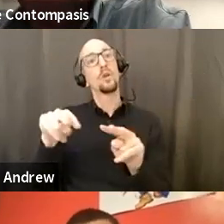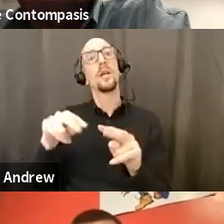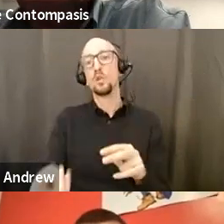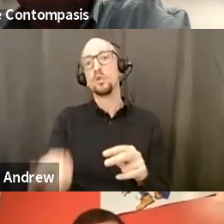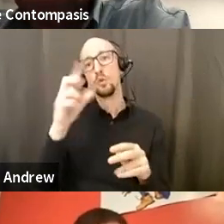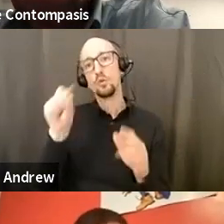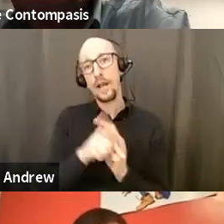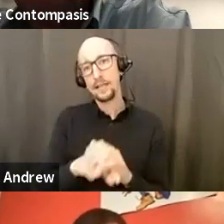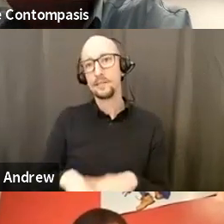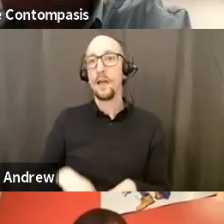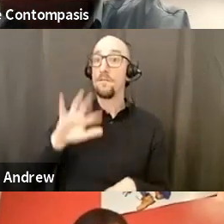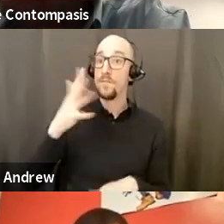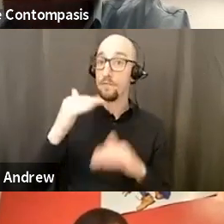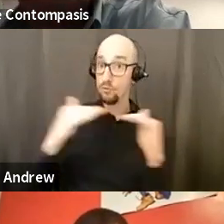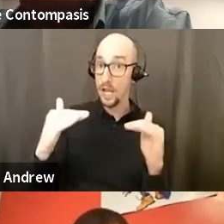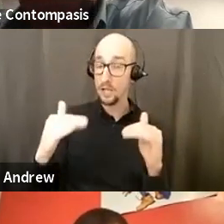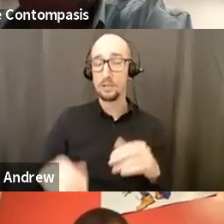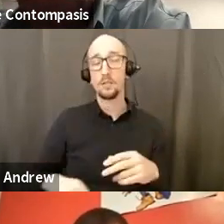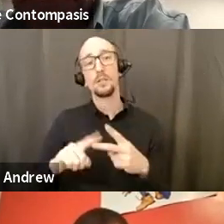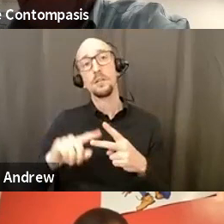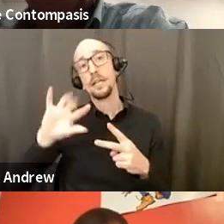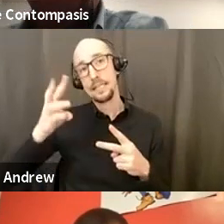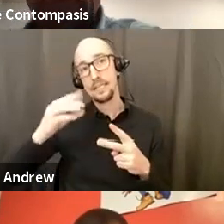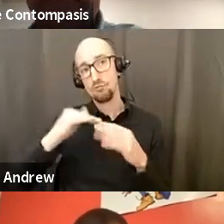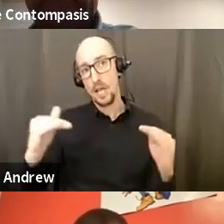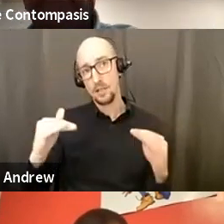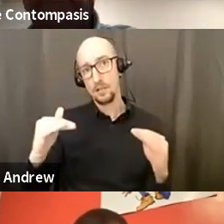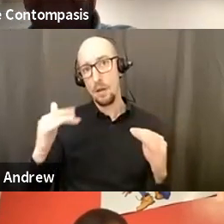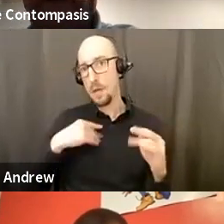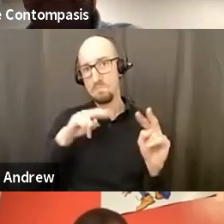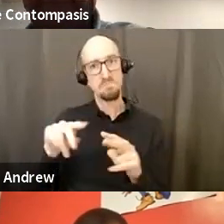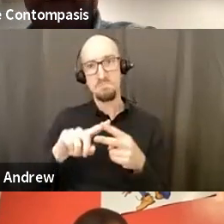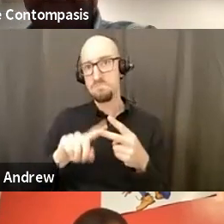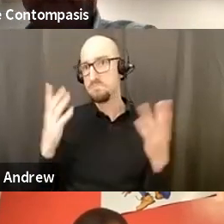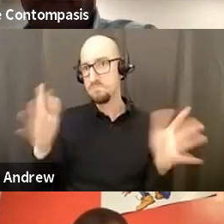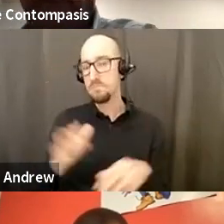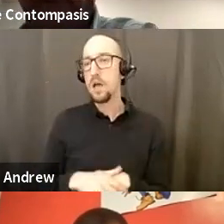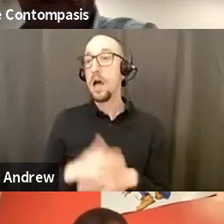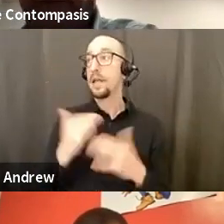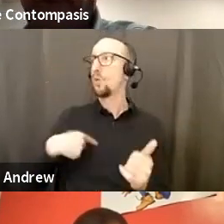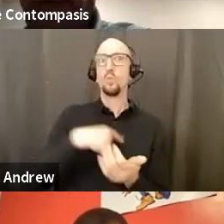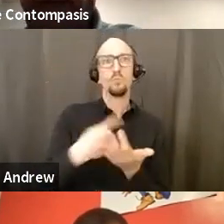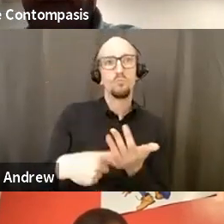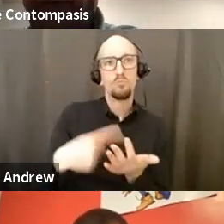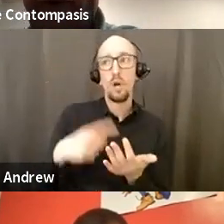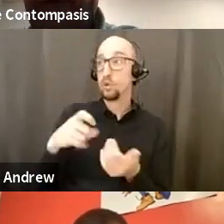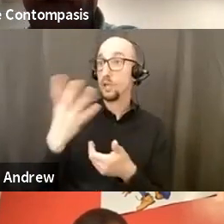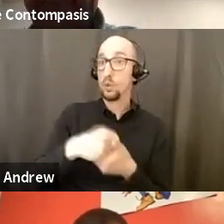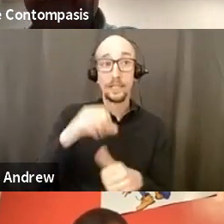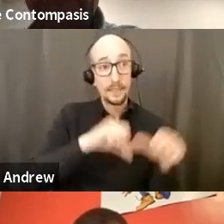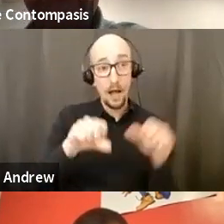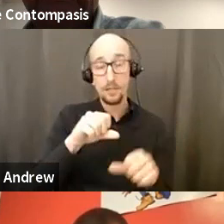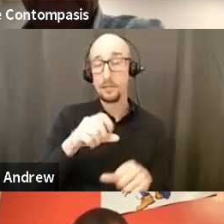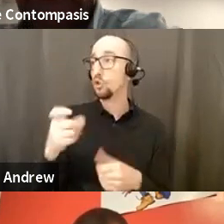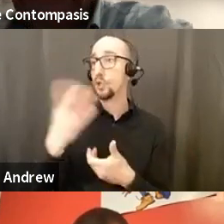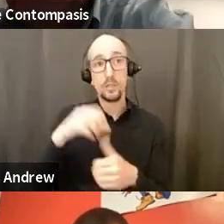And since we're now debating whether we include science and social studies as part of